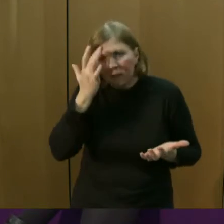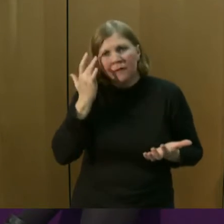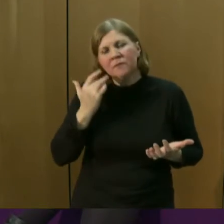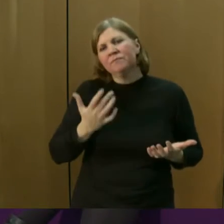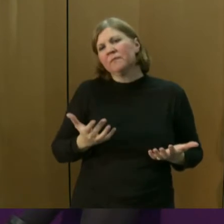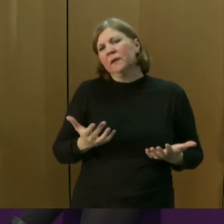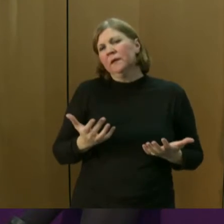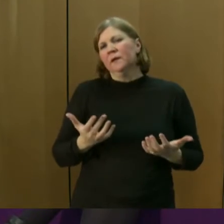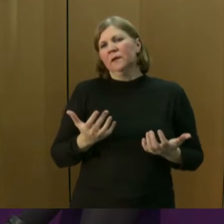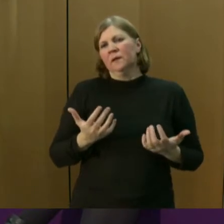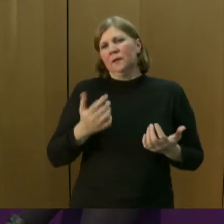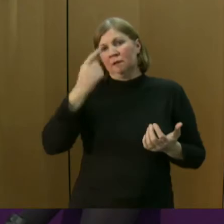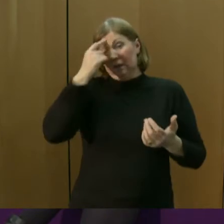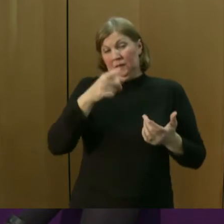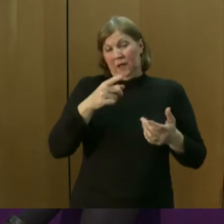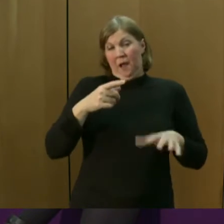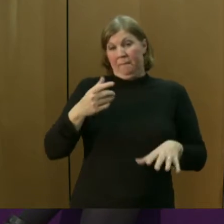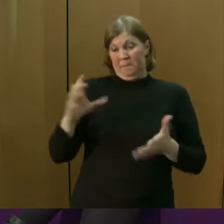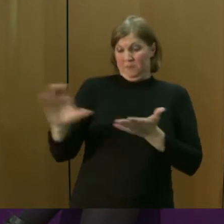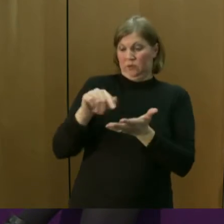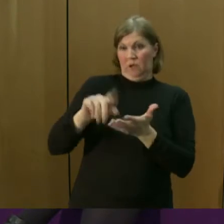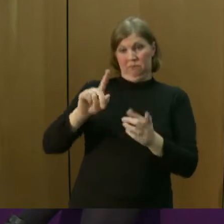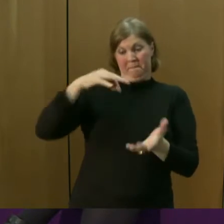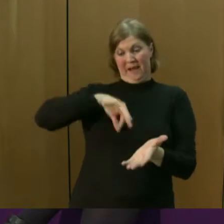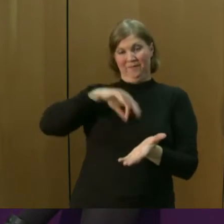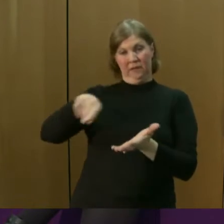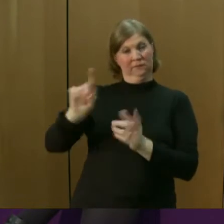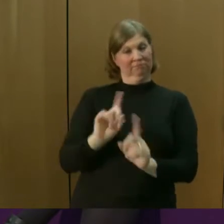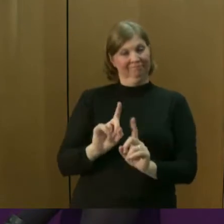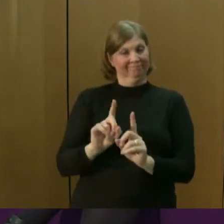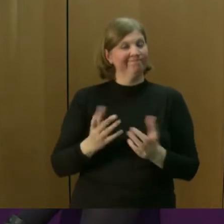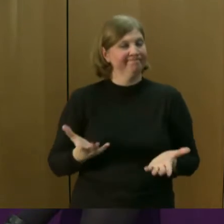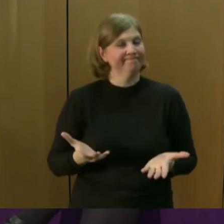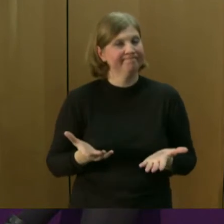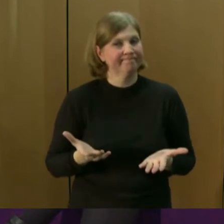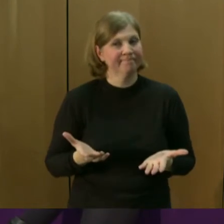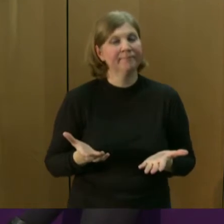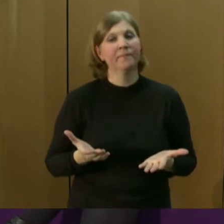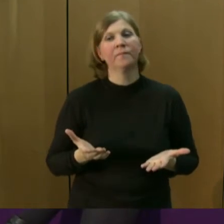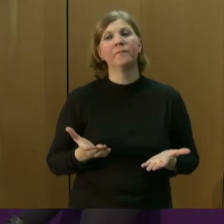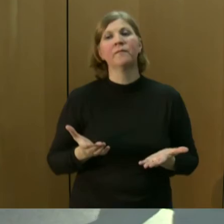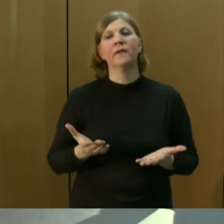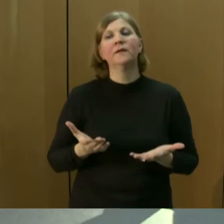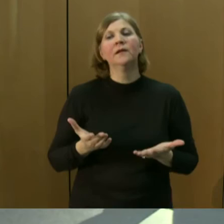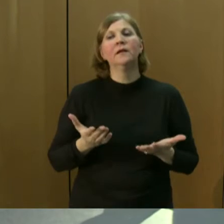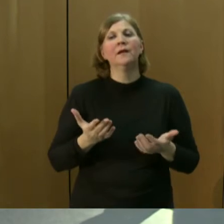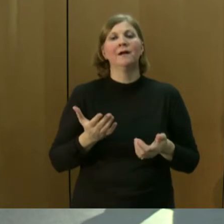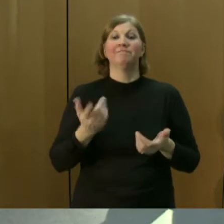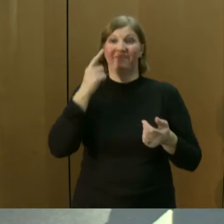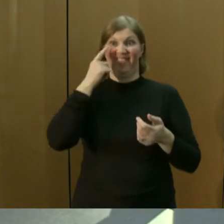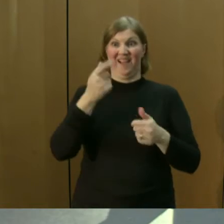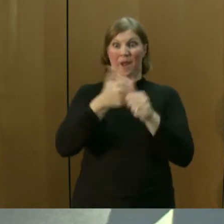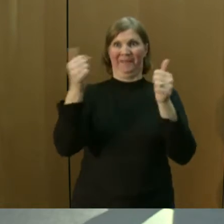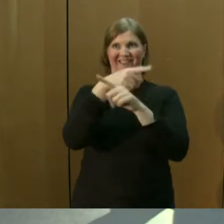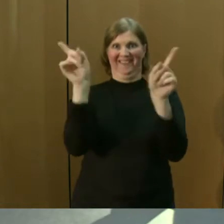mistake that people make with sponsorship is thinking, well, what am I going to get out? What do I need? Think, what could they have? And as a venue, Rowan,